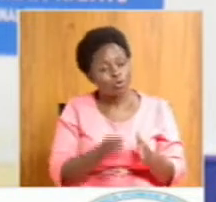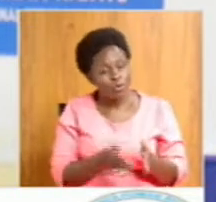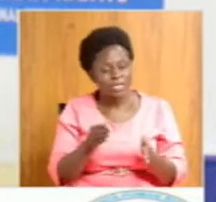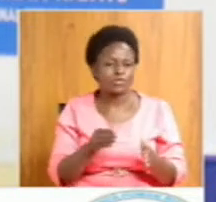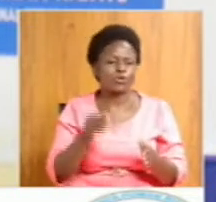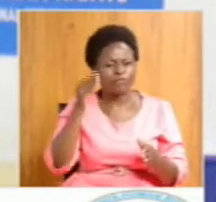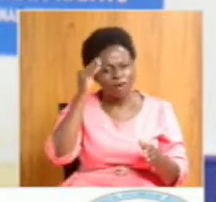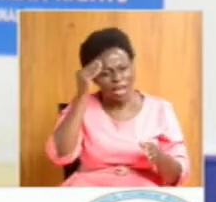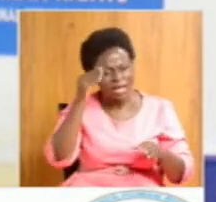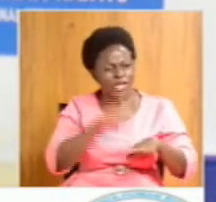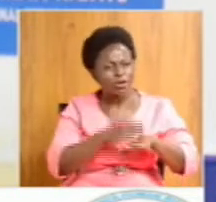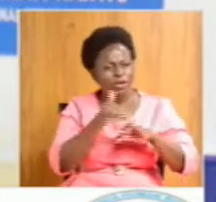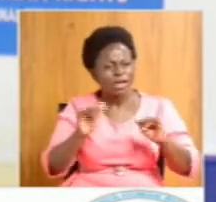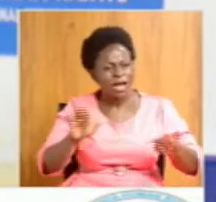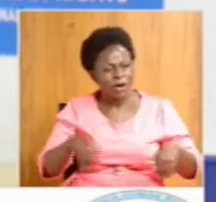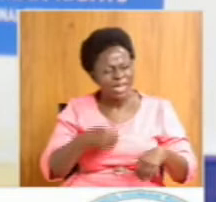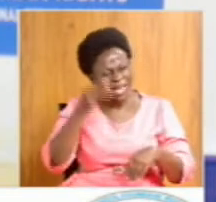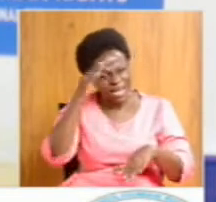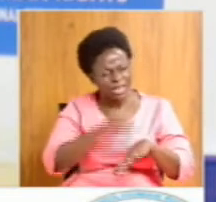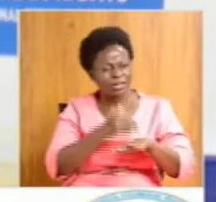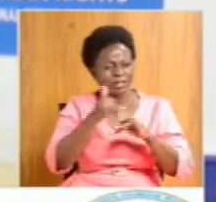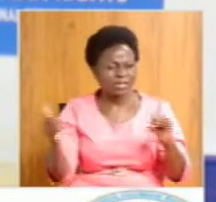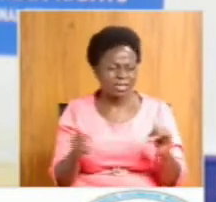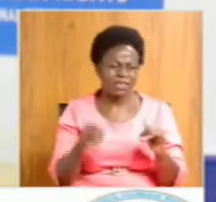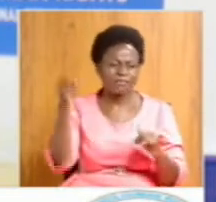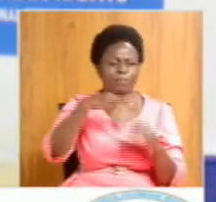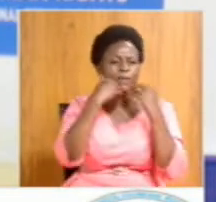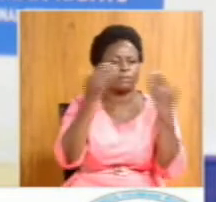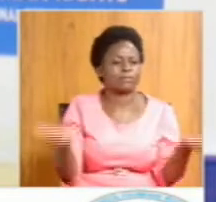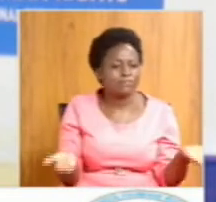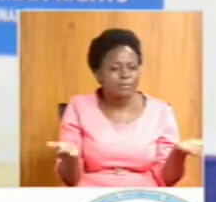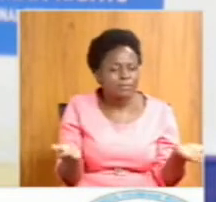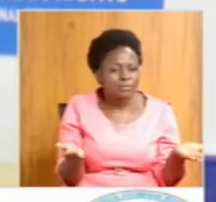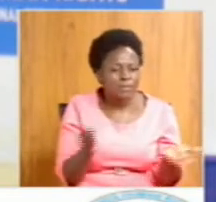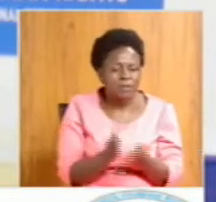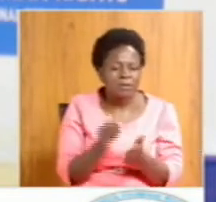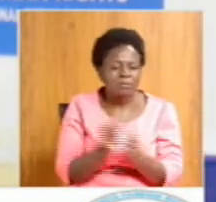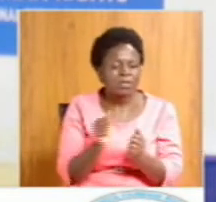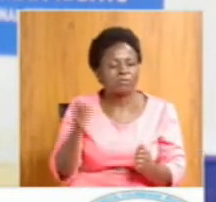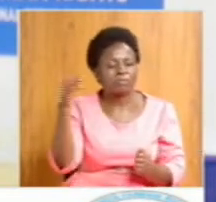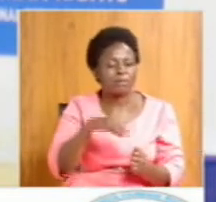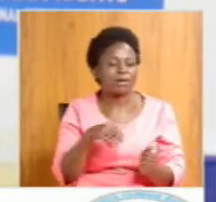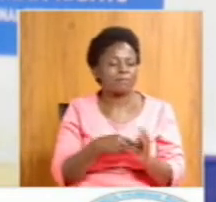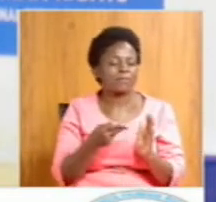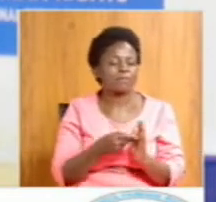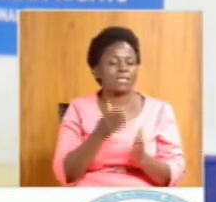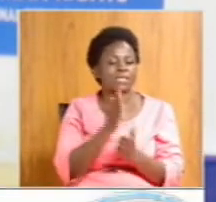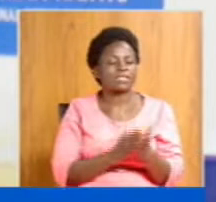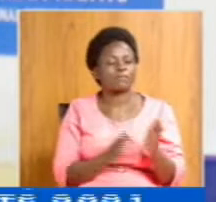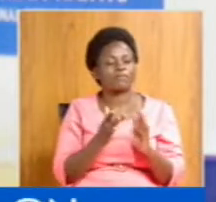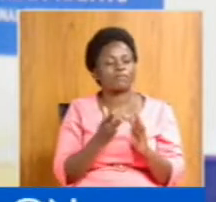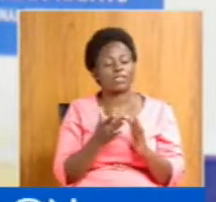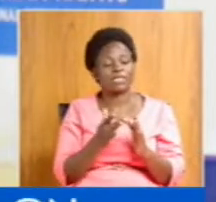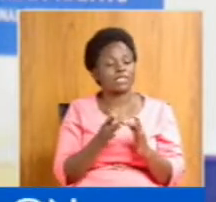learning virtually? How can I learn virtually if there's no electricity? Because without electricity, that means some of the internet